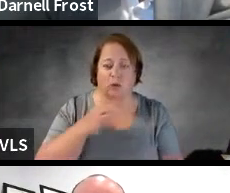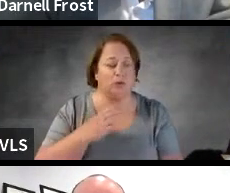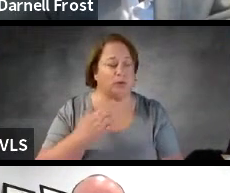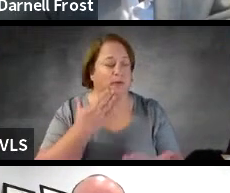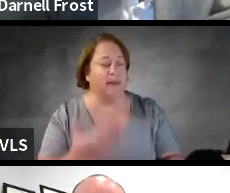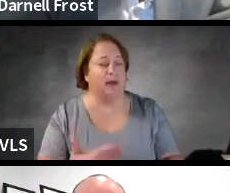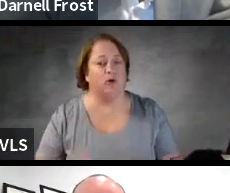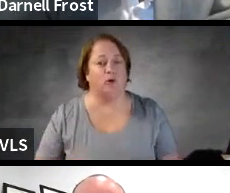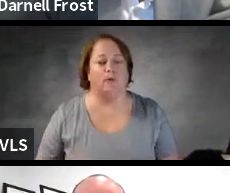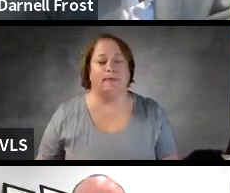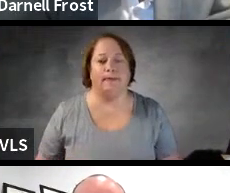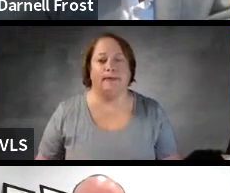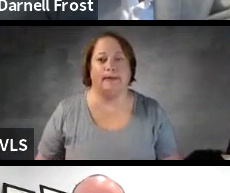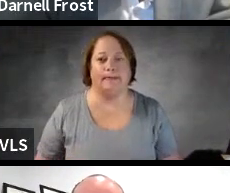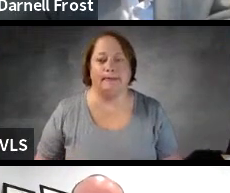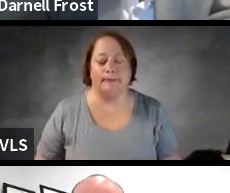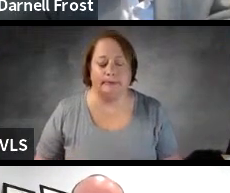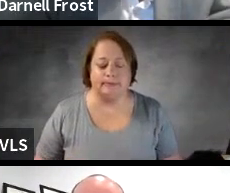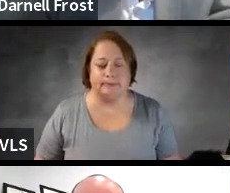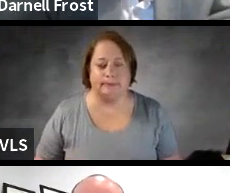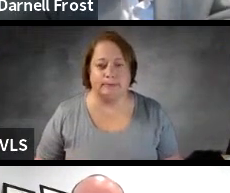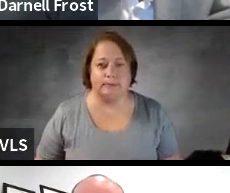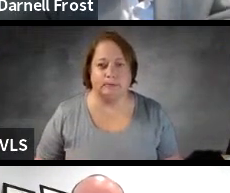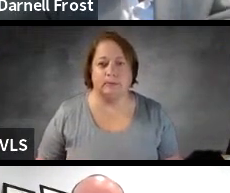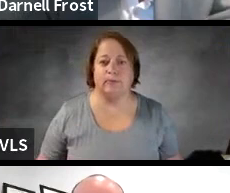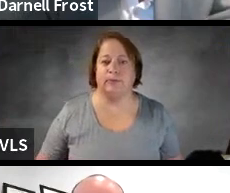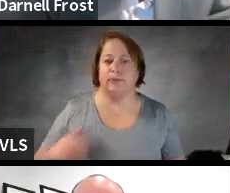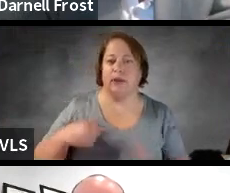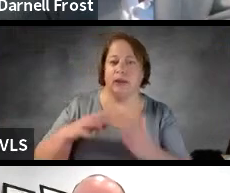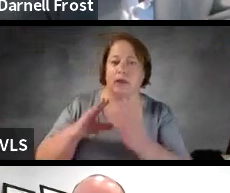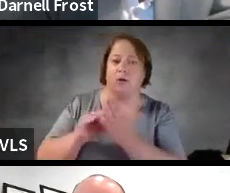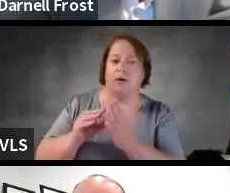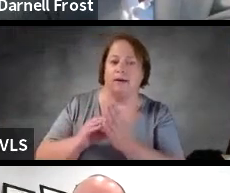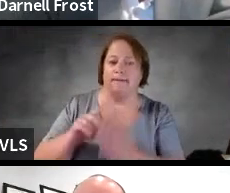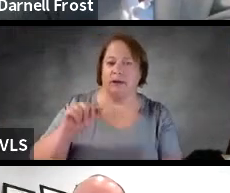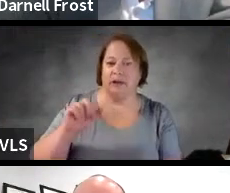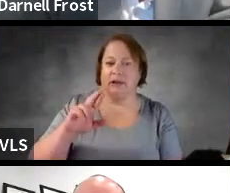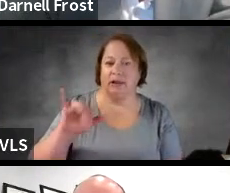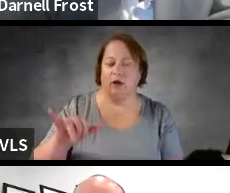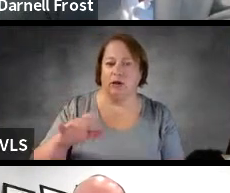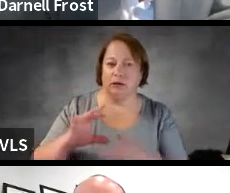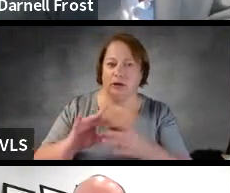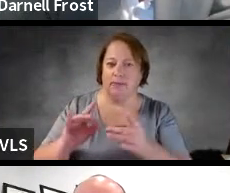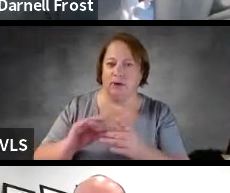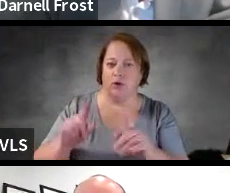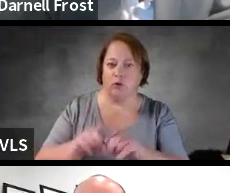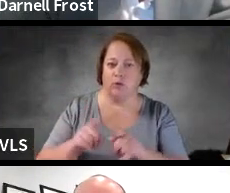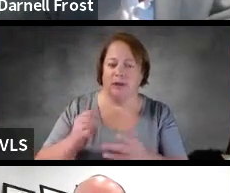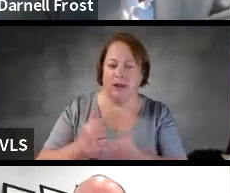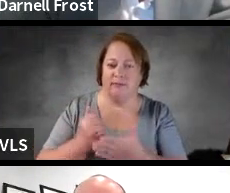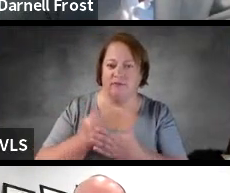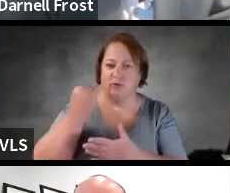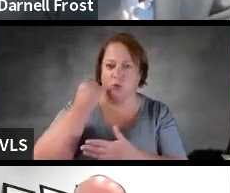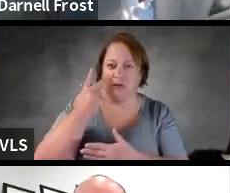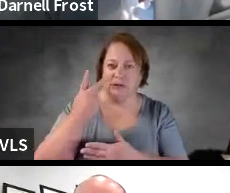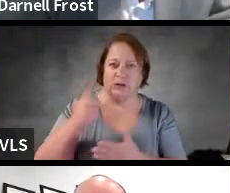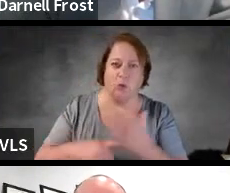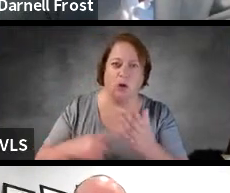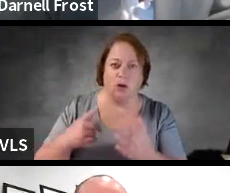you. Access information. I would echo Larry's comments, and also it would be helpful if we could see what goals